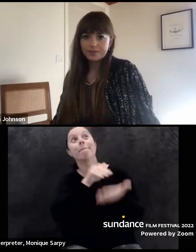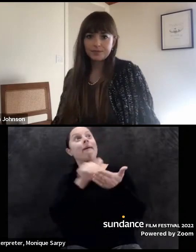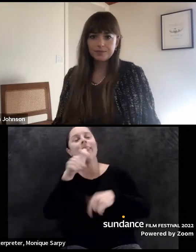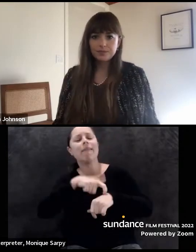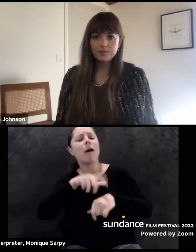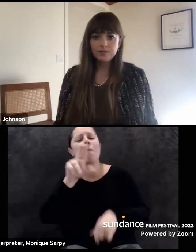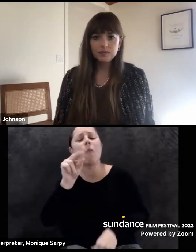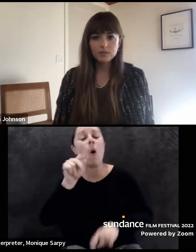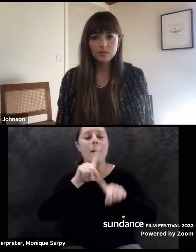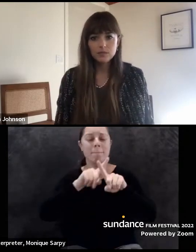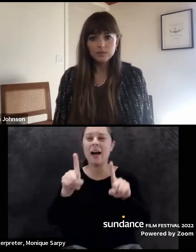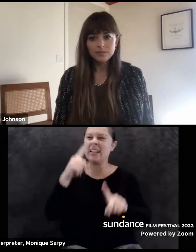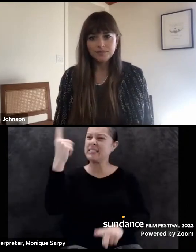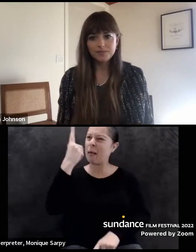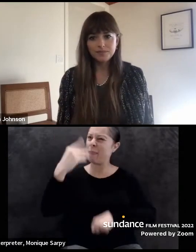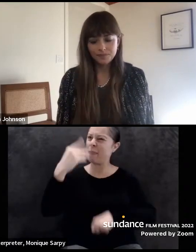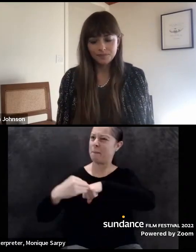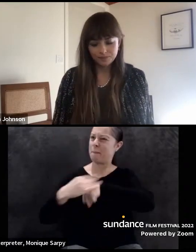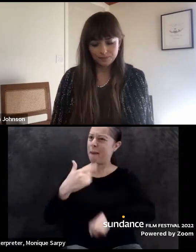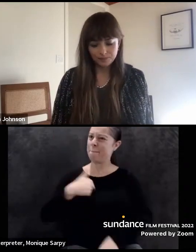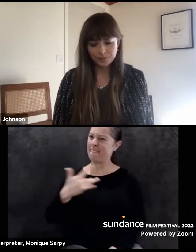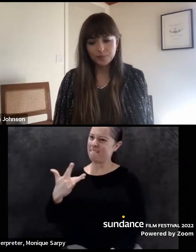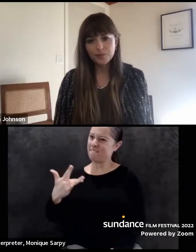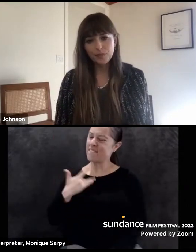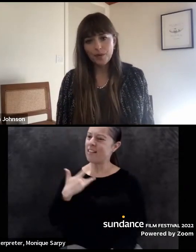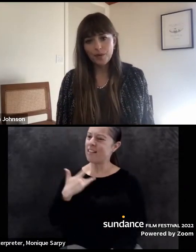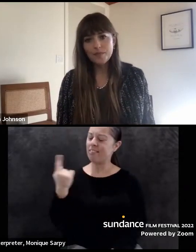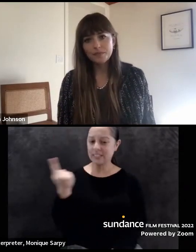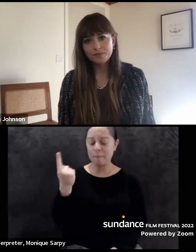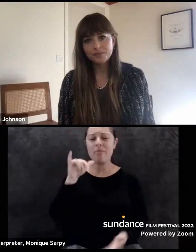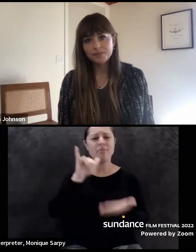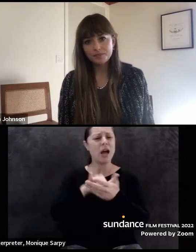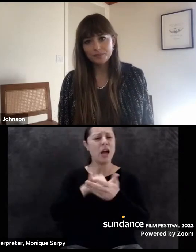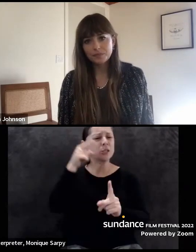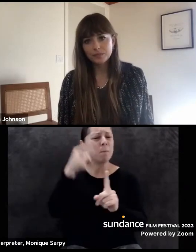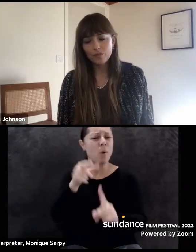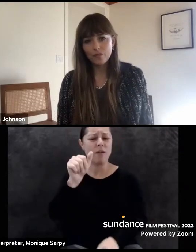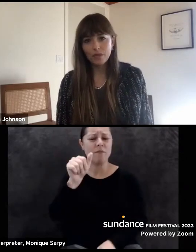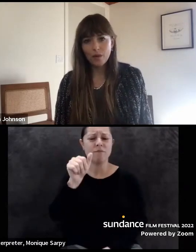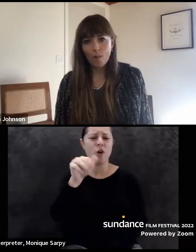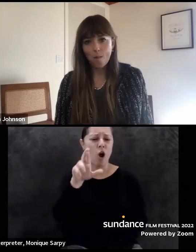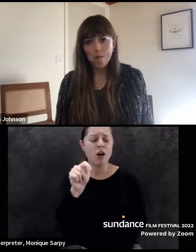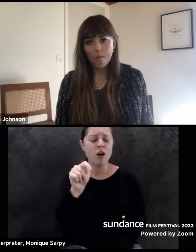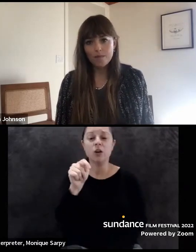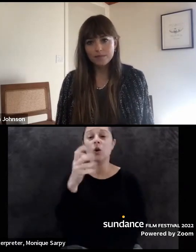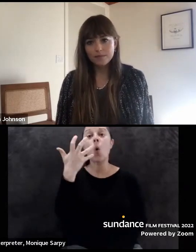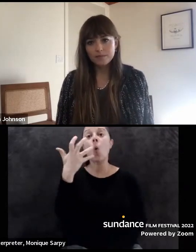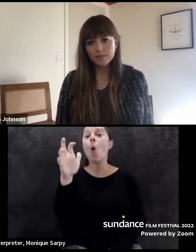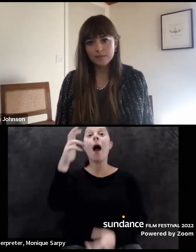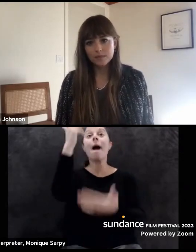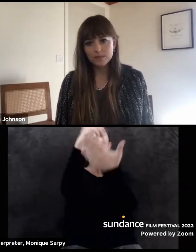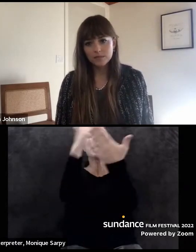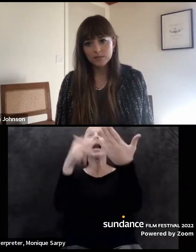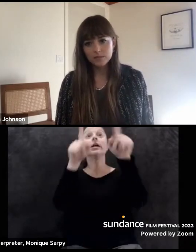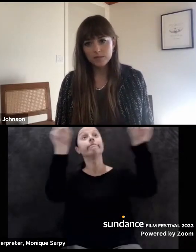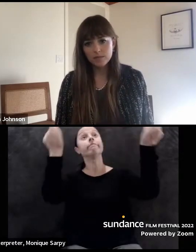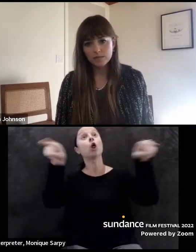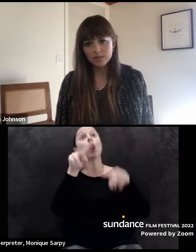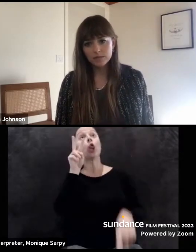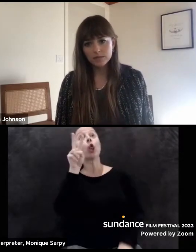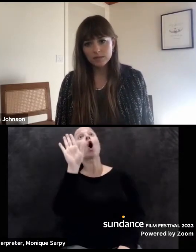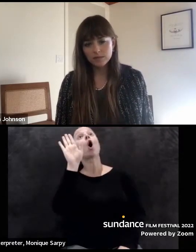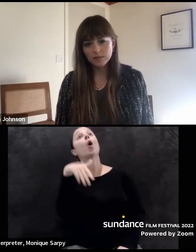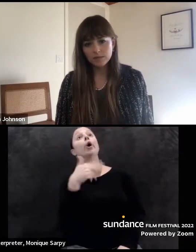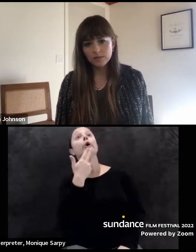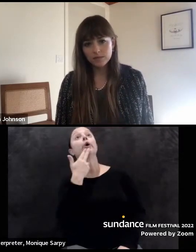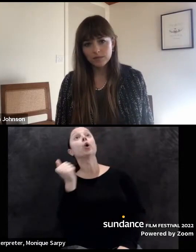made you feel, that is the point of art. It's just like a painting. You don't want to look at a painting on a wall and say, oh, cute, and walk off. You